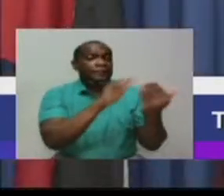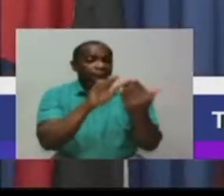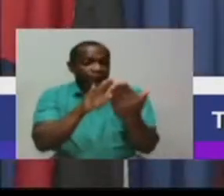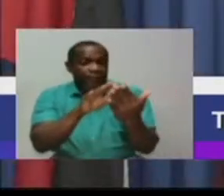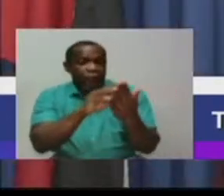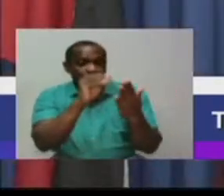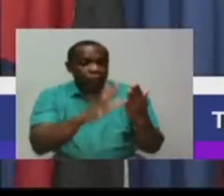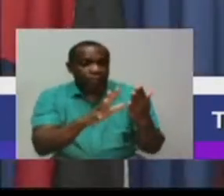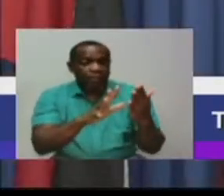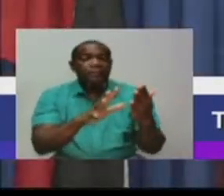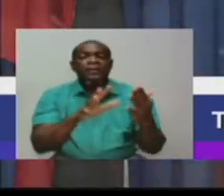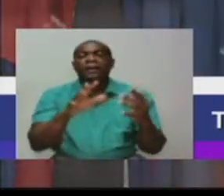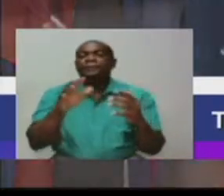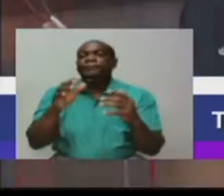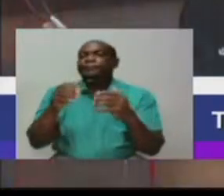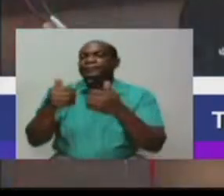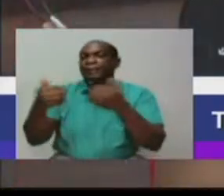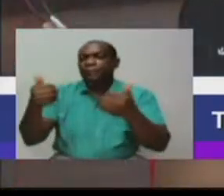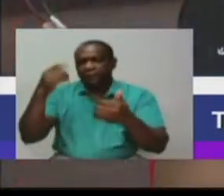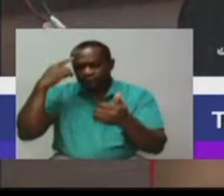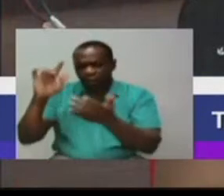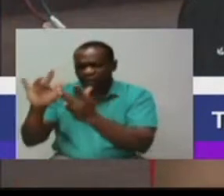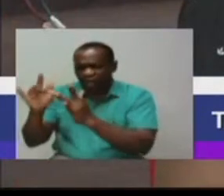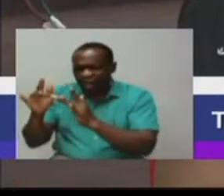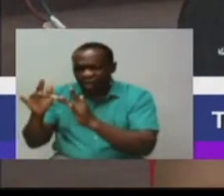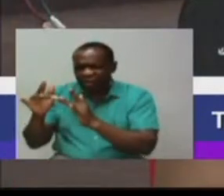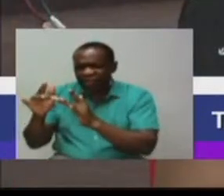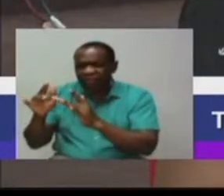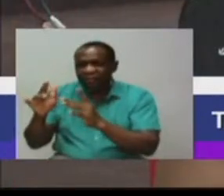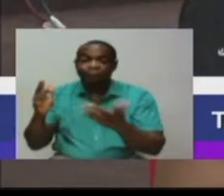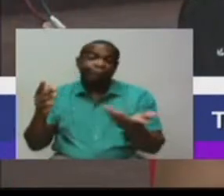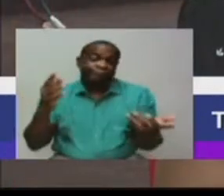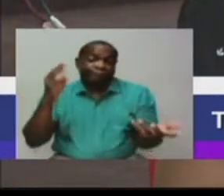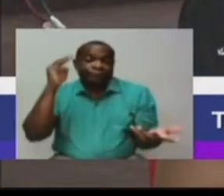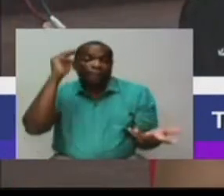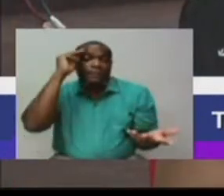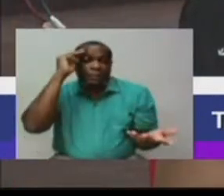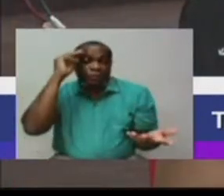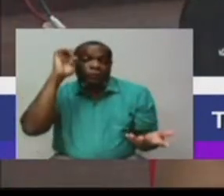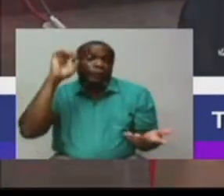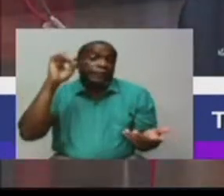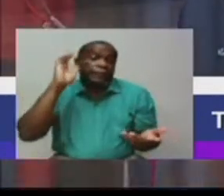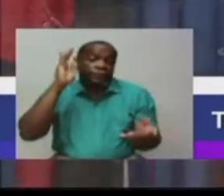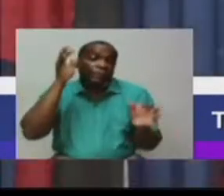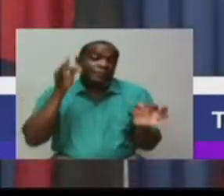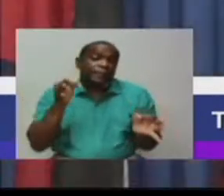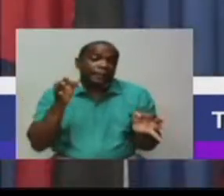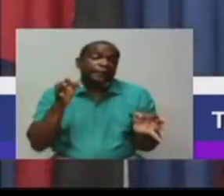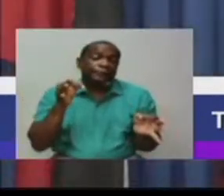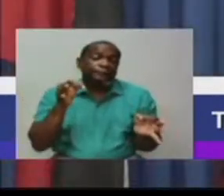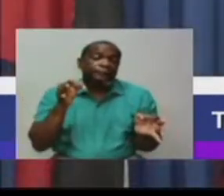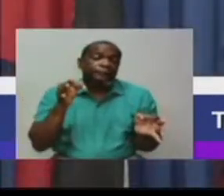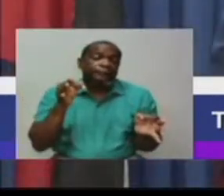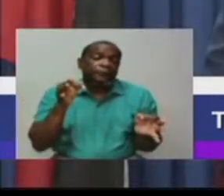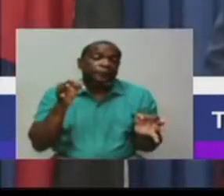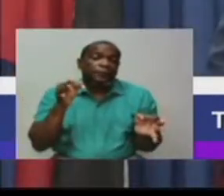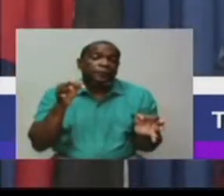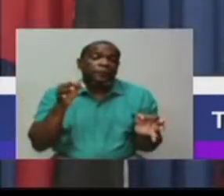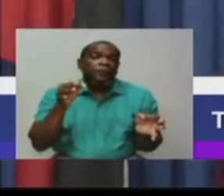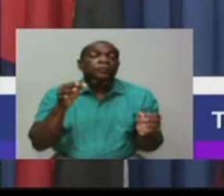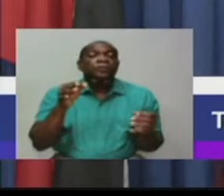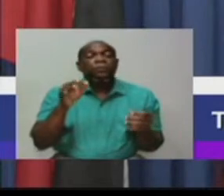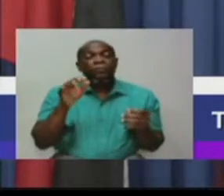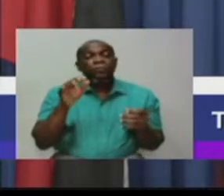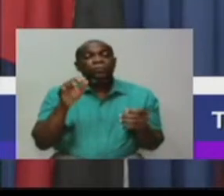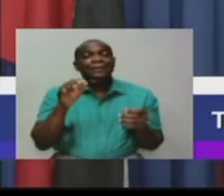what the assignment is going to be, to make it work. So that is what has to be, to preserve the option of choosing